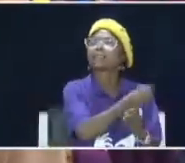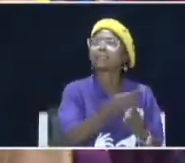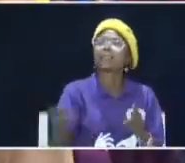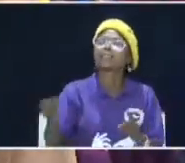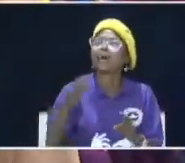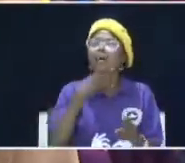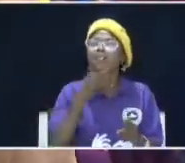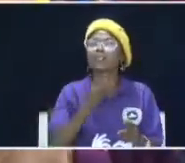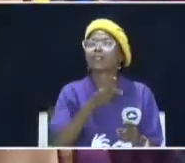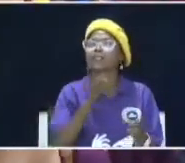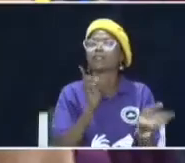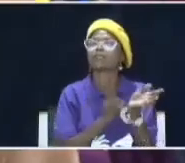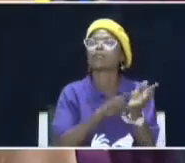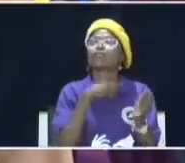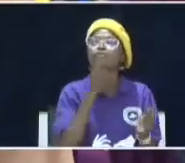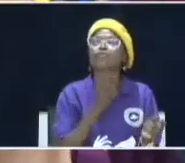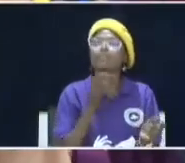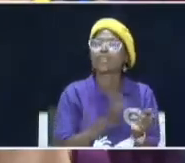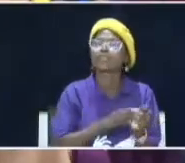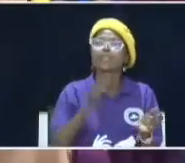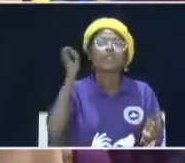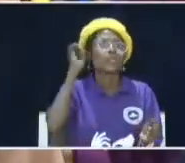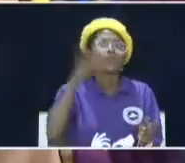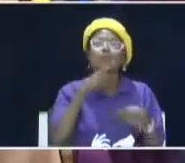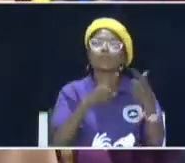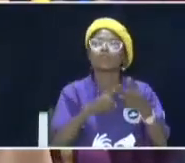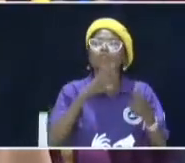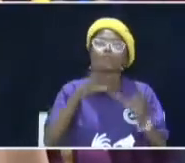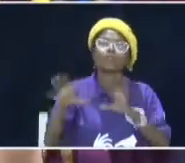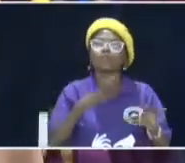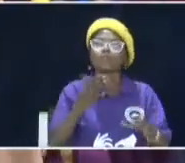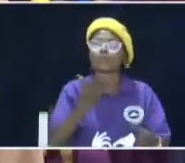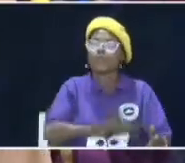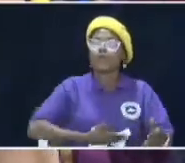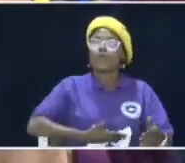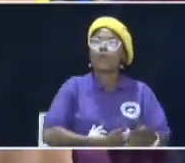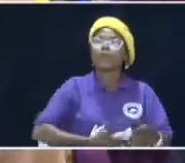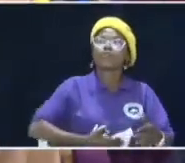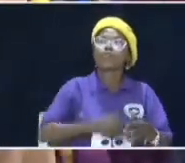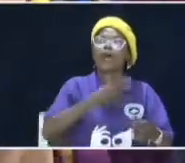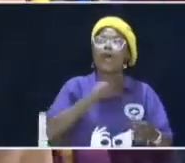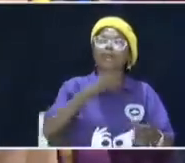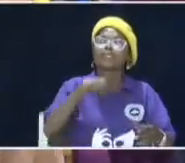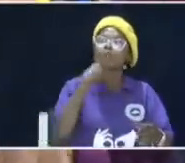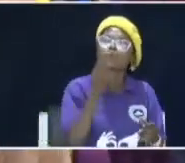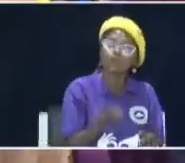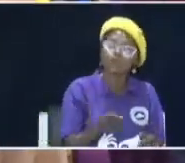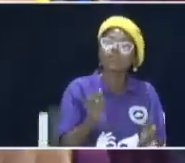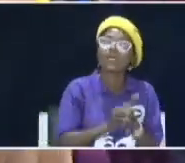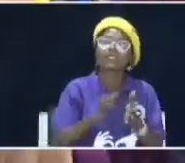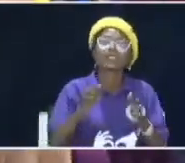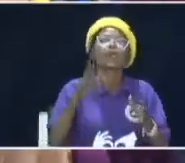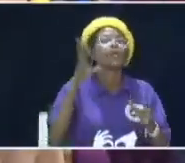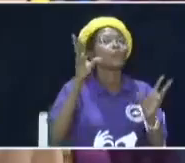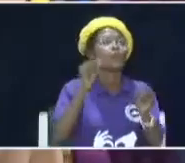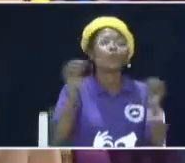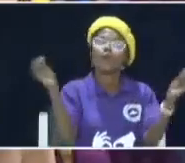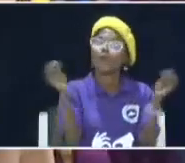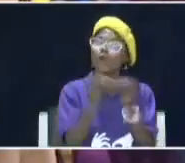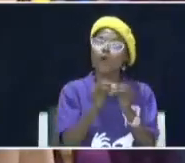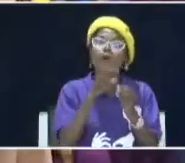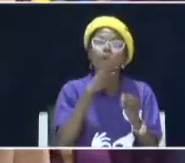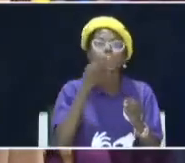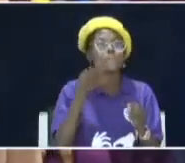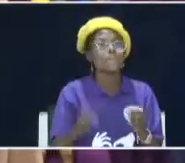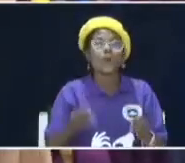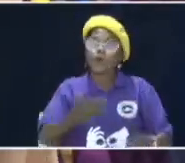surgery found that they didn't need the surgery anymore. From that bed, he was paralyzed, but he got